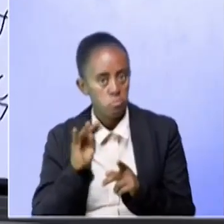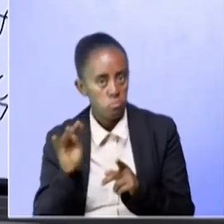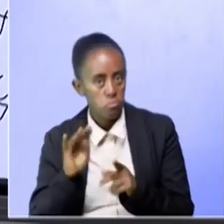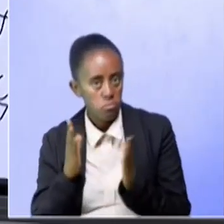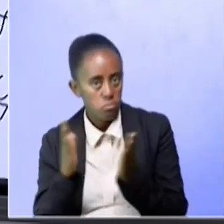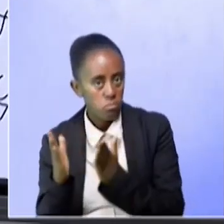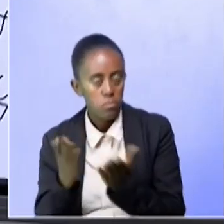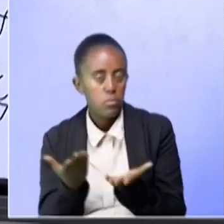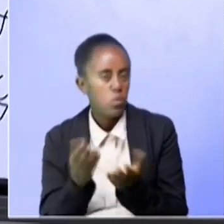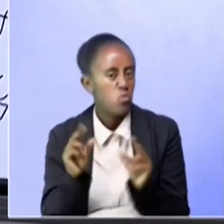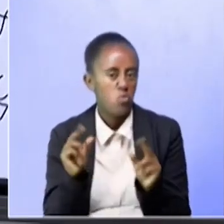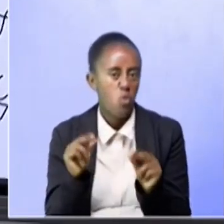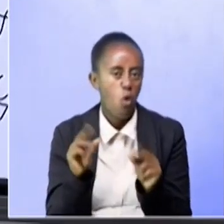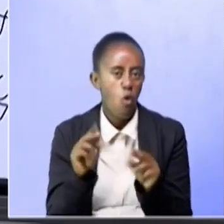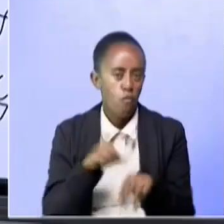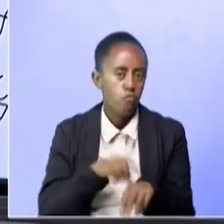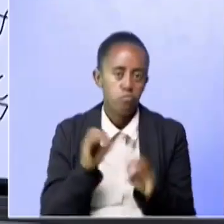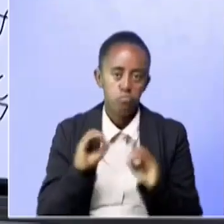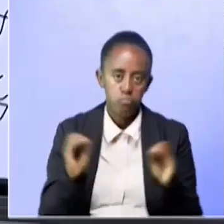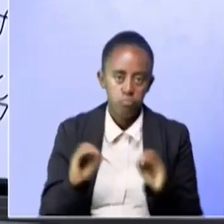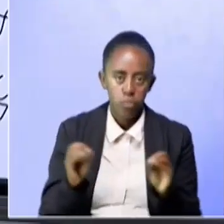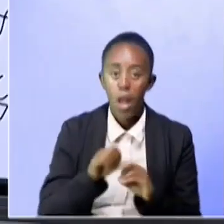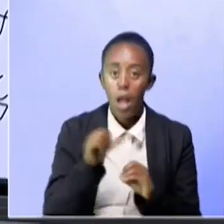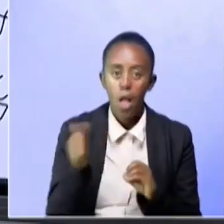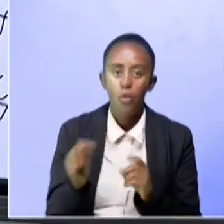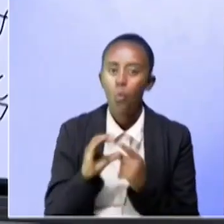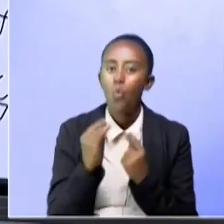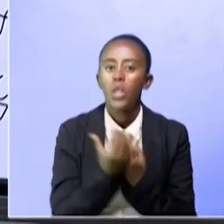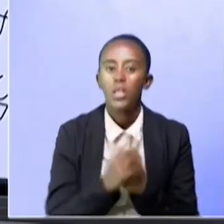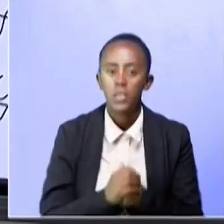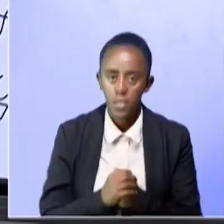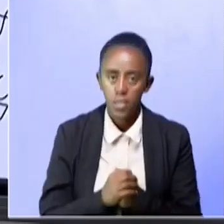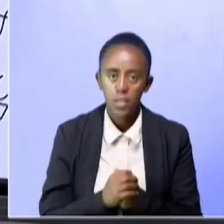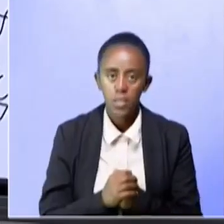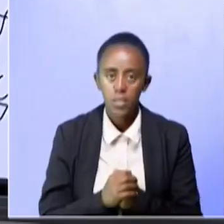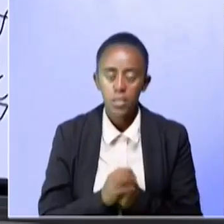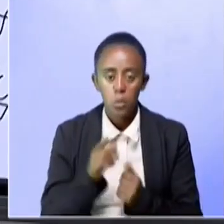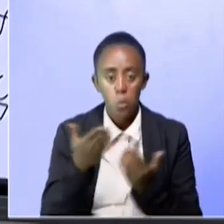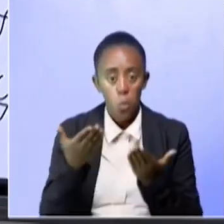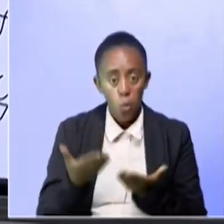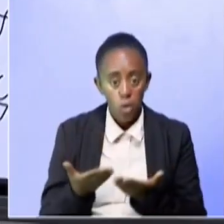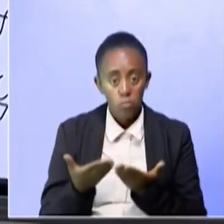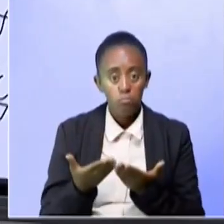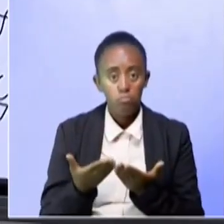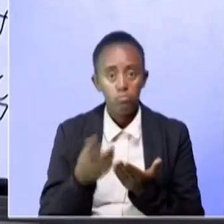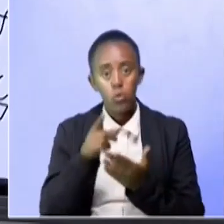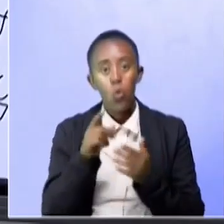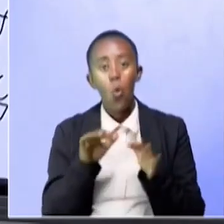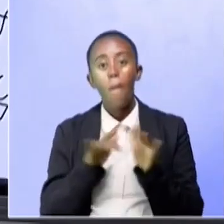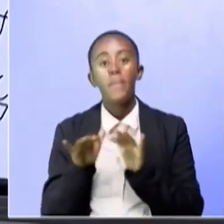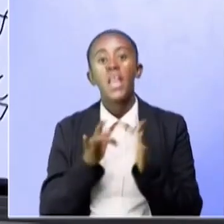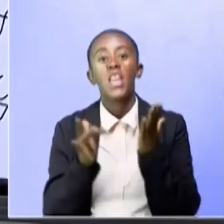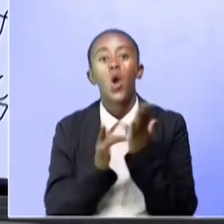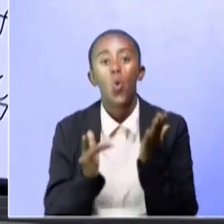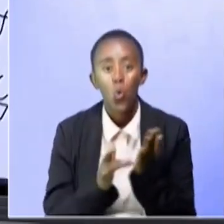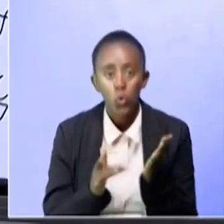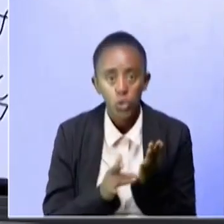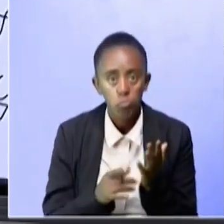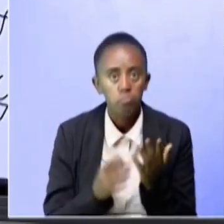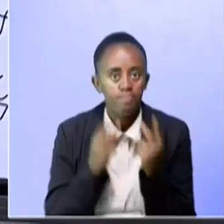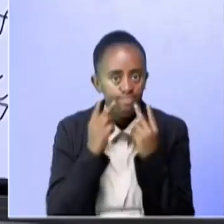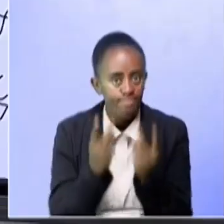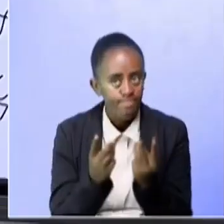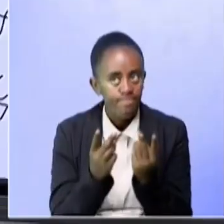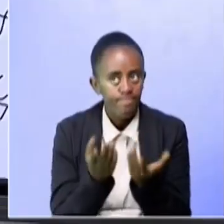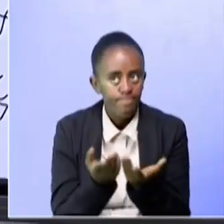time. Right? This is another context. When it comes to the case of computer technology, right, it tells